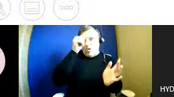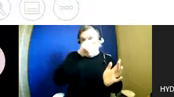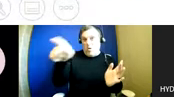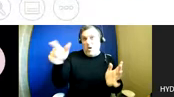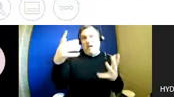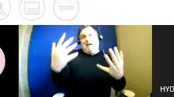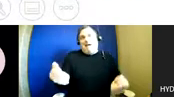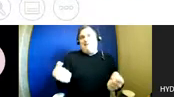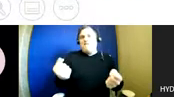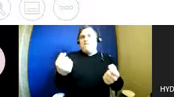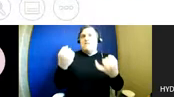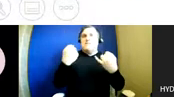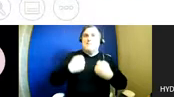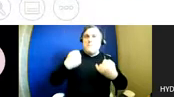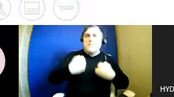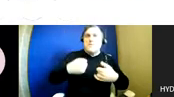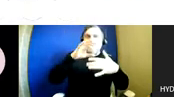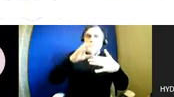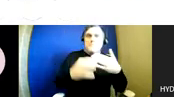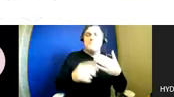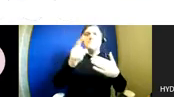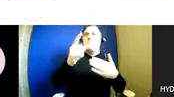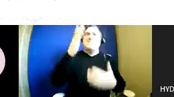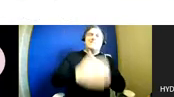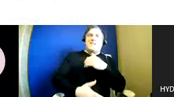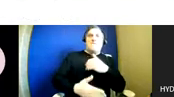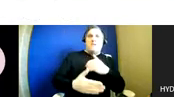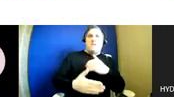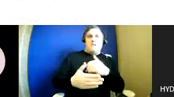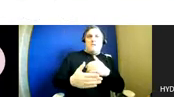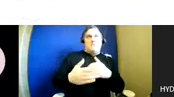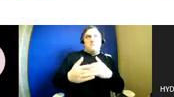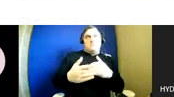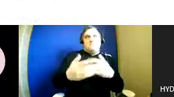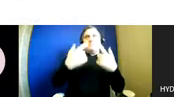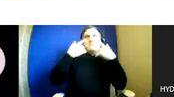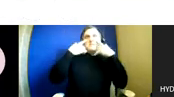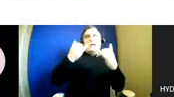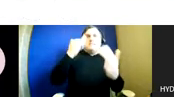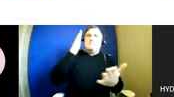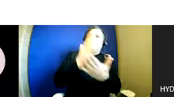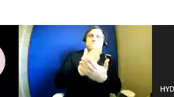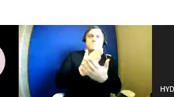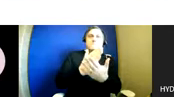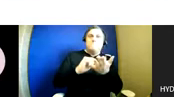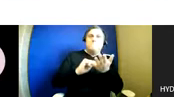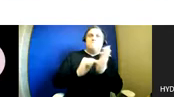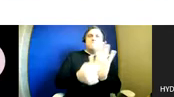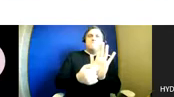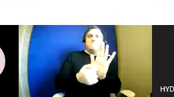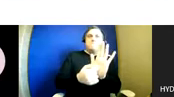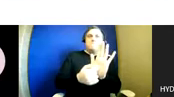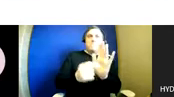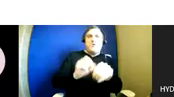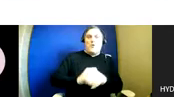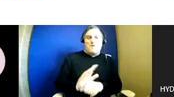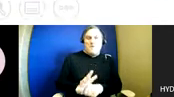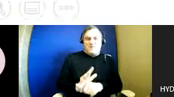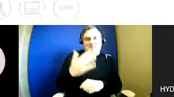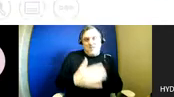had COVID symptoms that did not have access to a test. There's